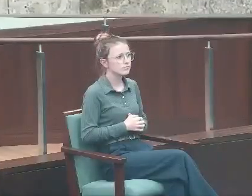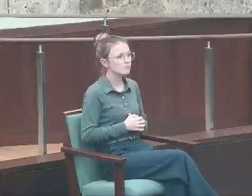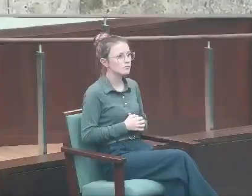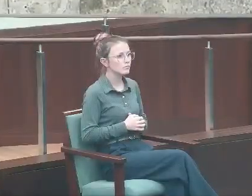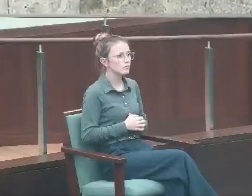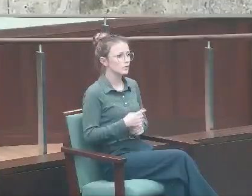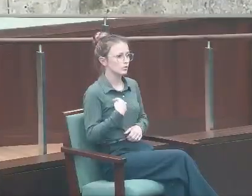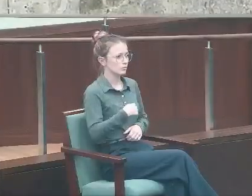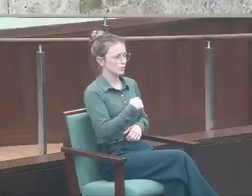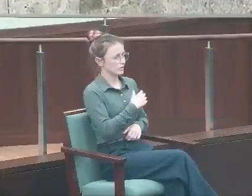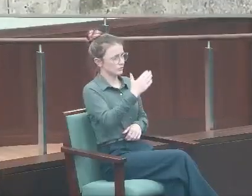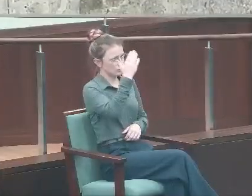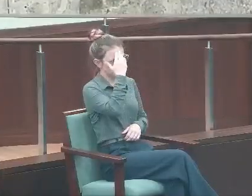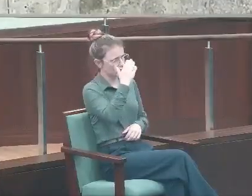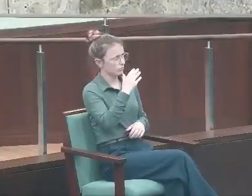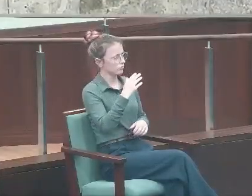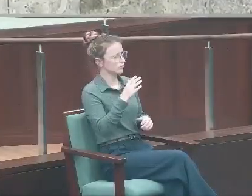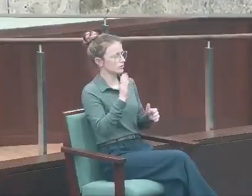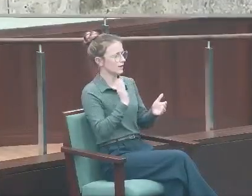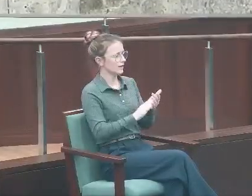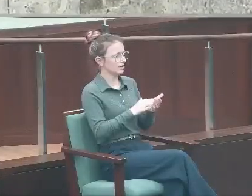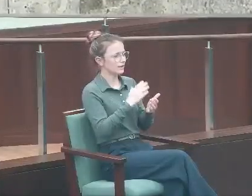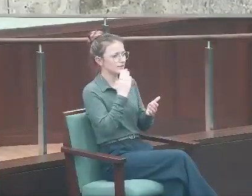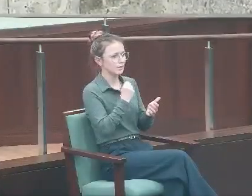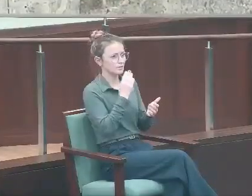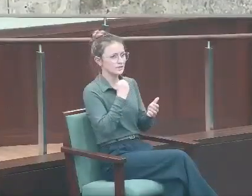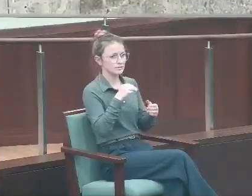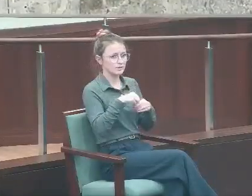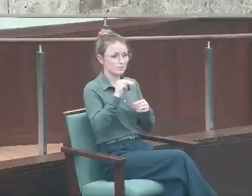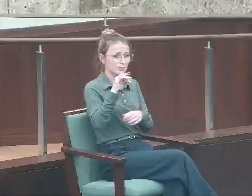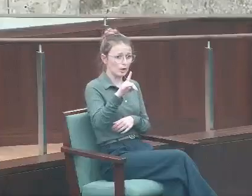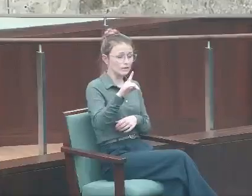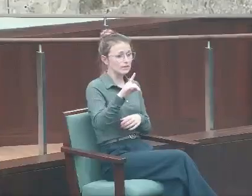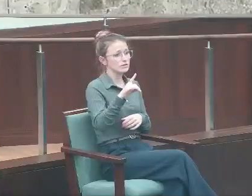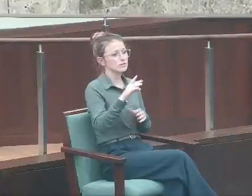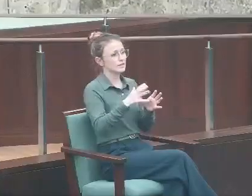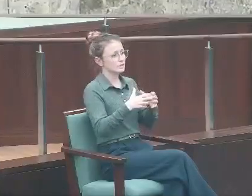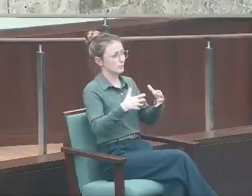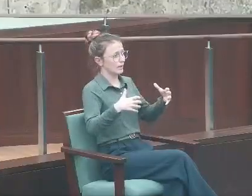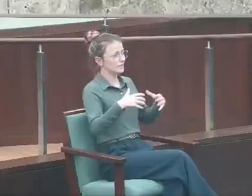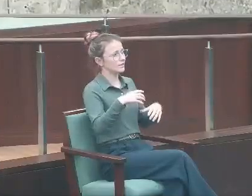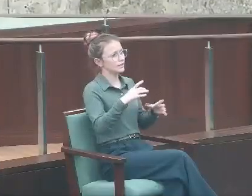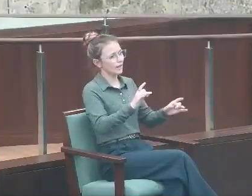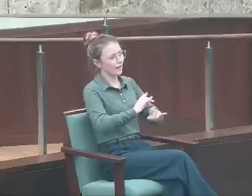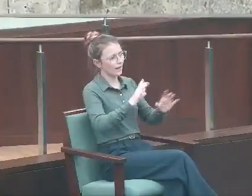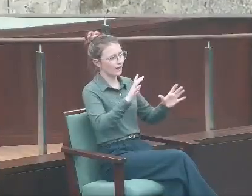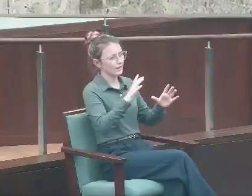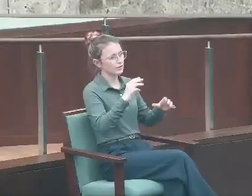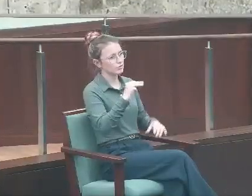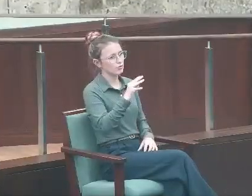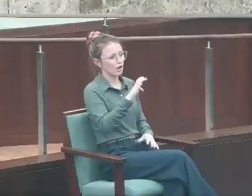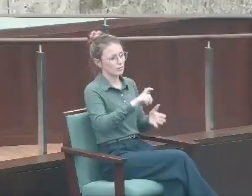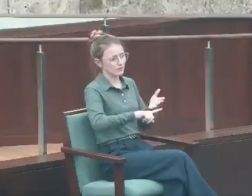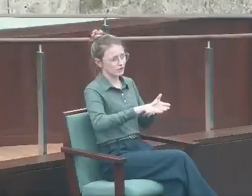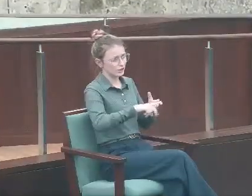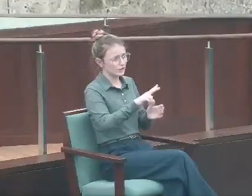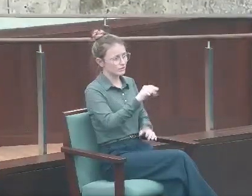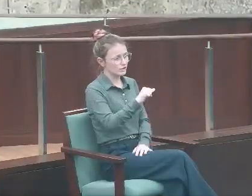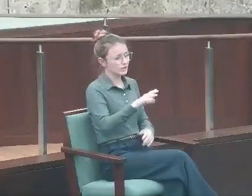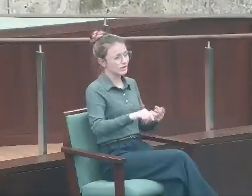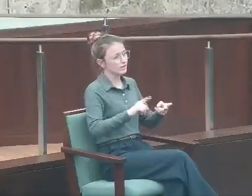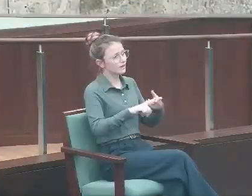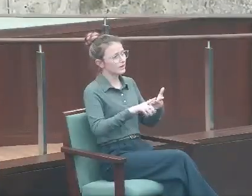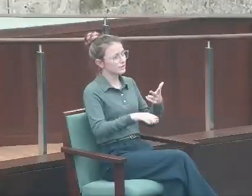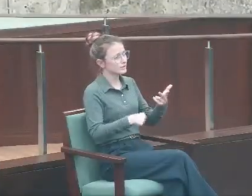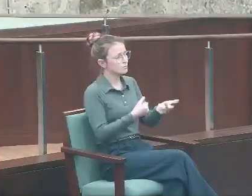in Maryland, expanding hate crime laws in Virginia, and restoring early childhood education funding to